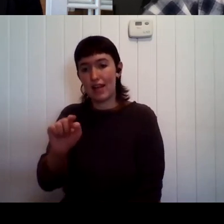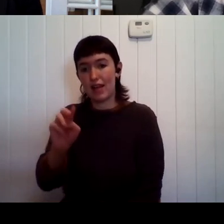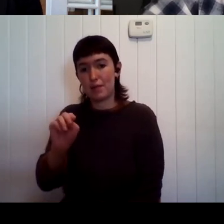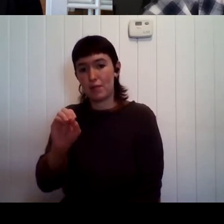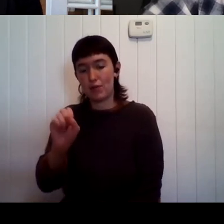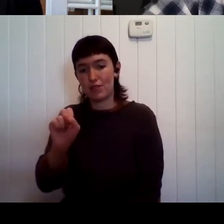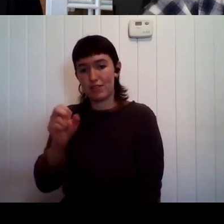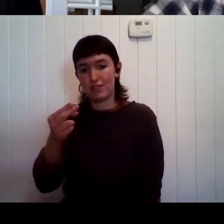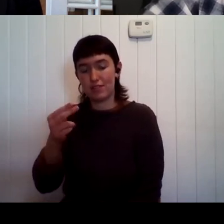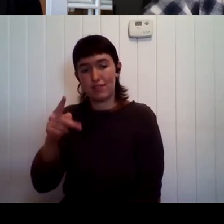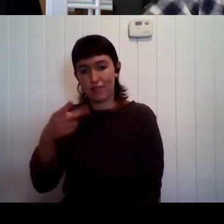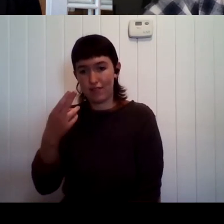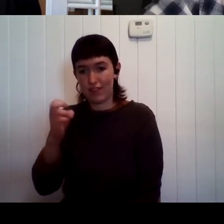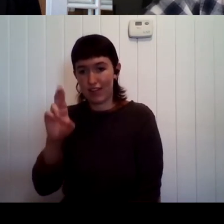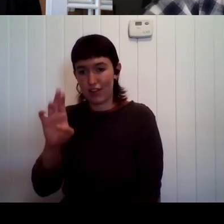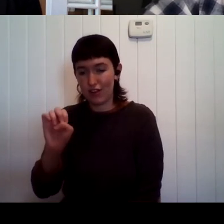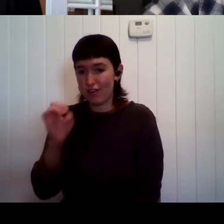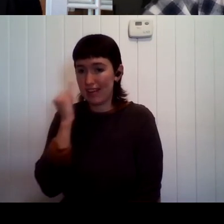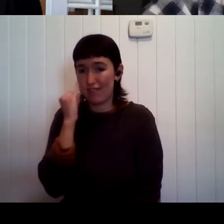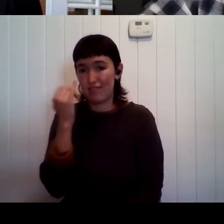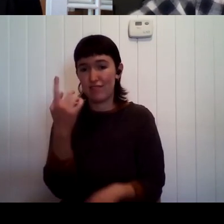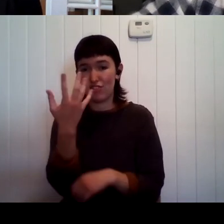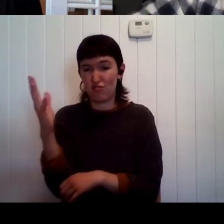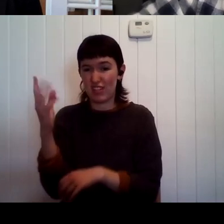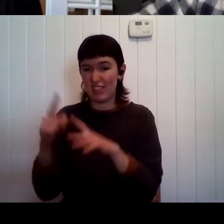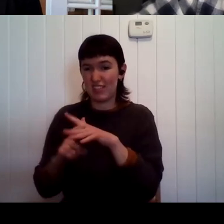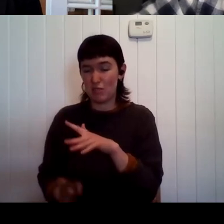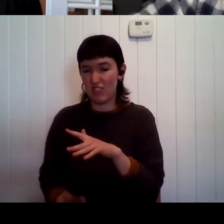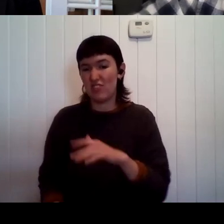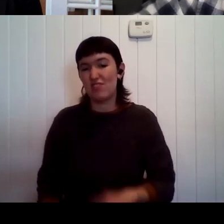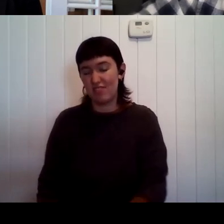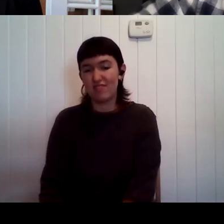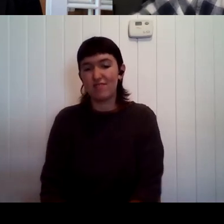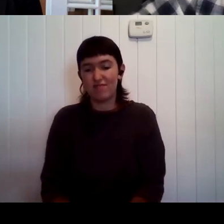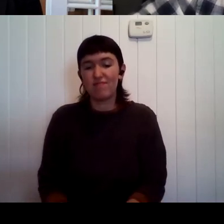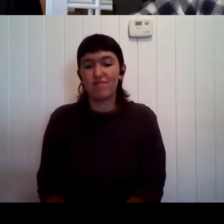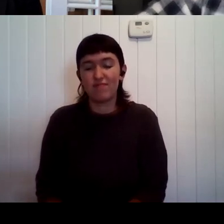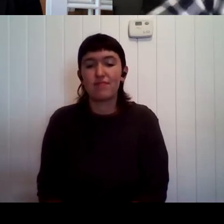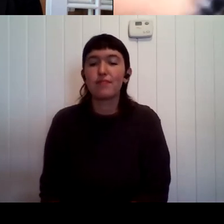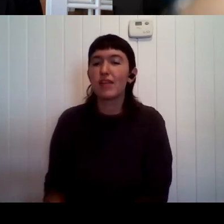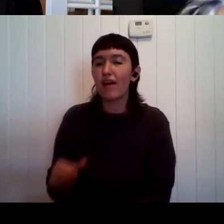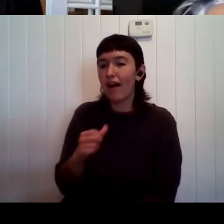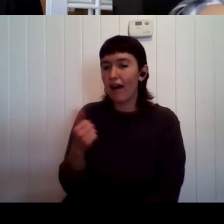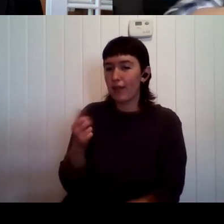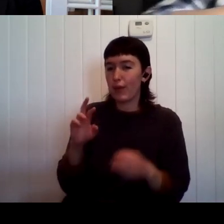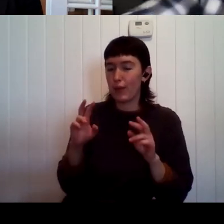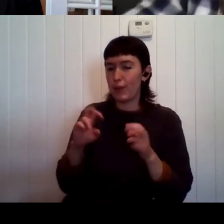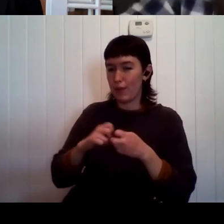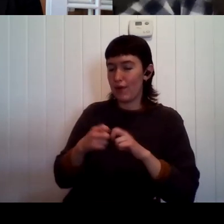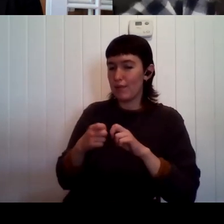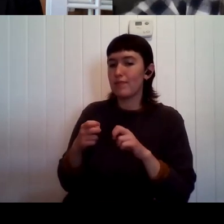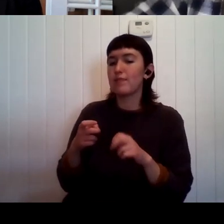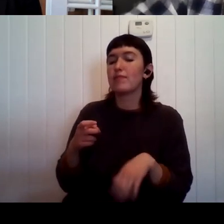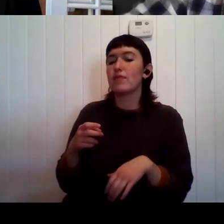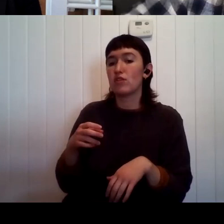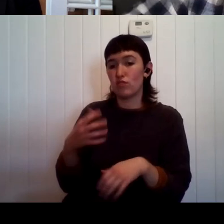planet if trees had disappeared. Yeah, the other issue with the trees being removed far from the coast, and